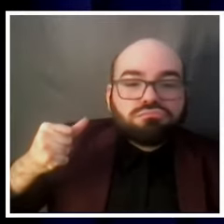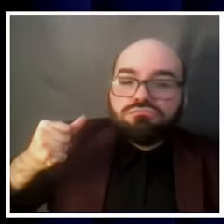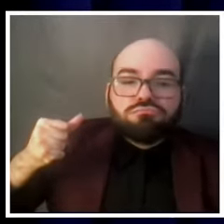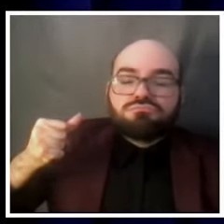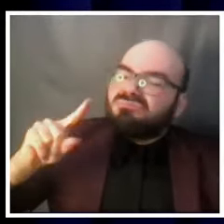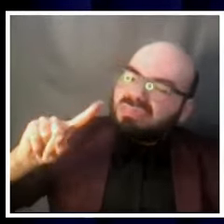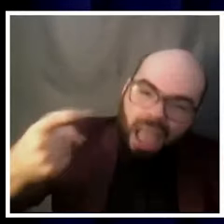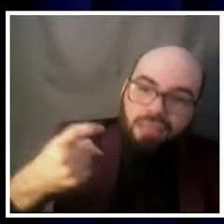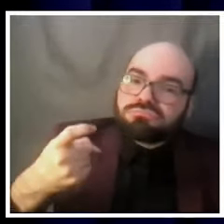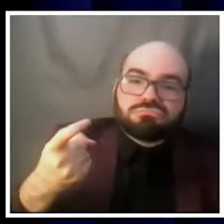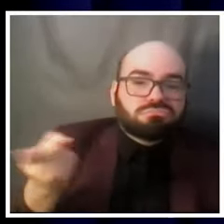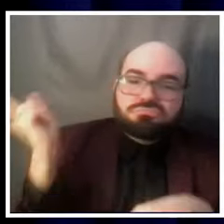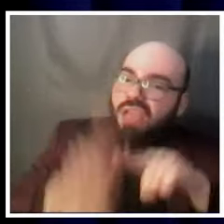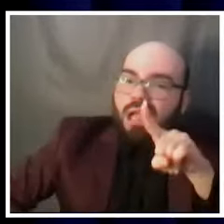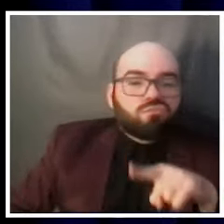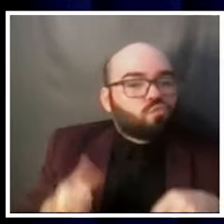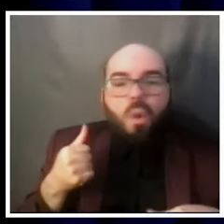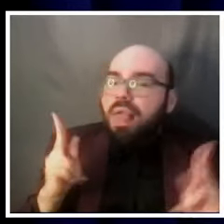Look,